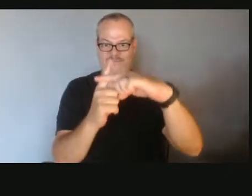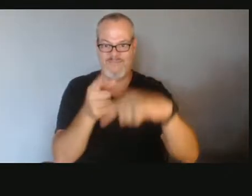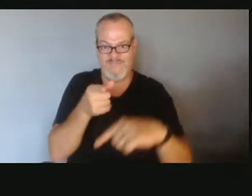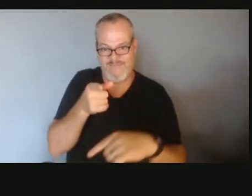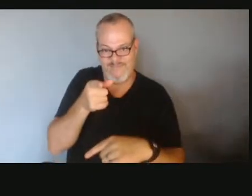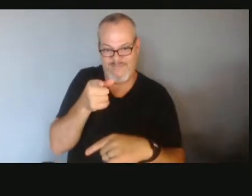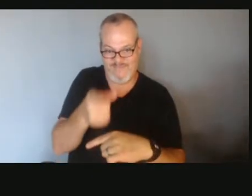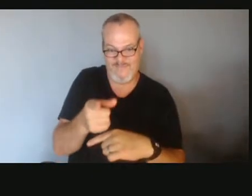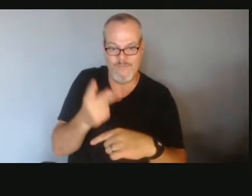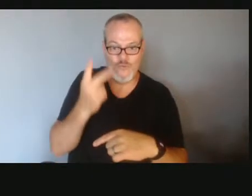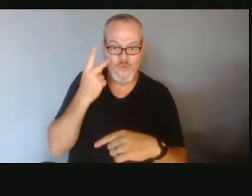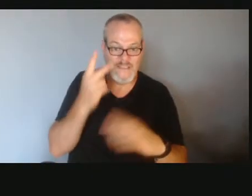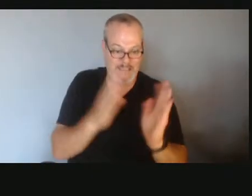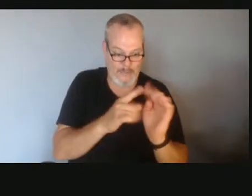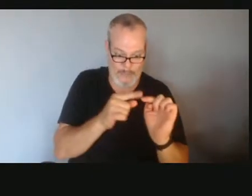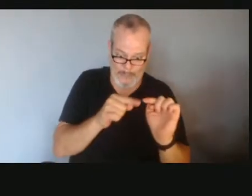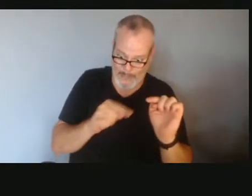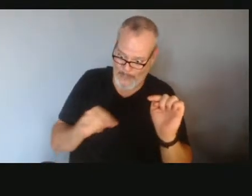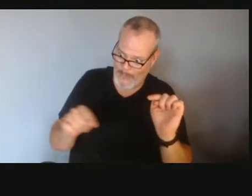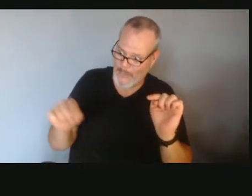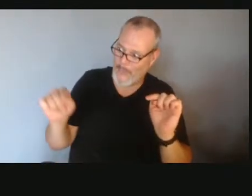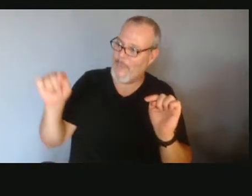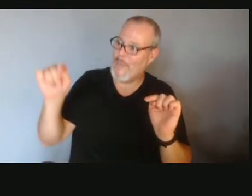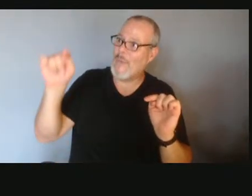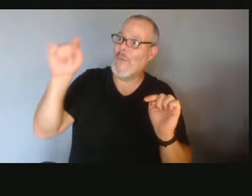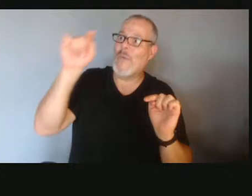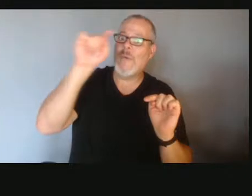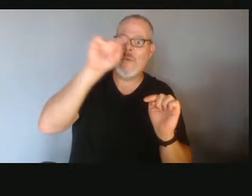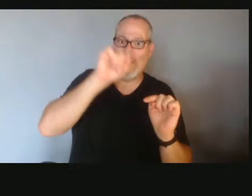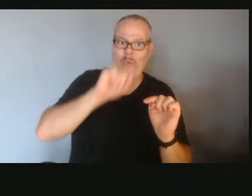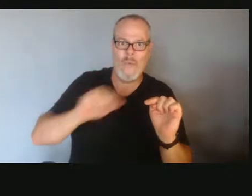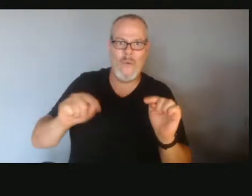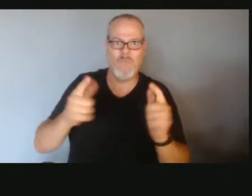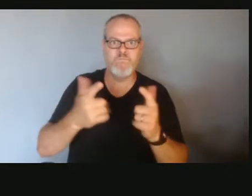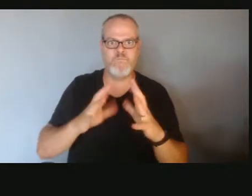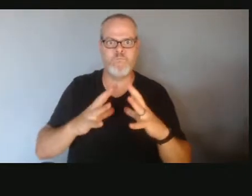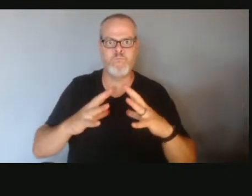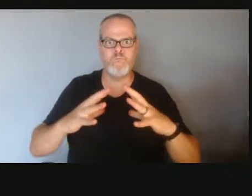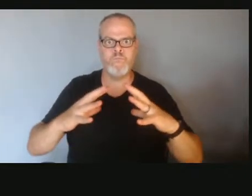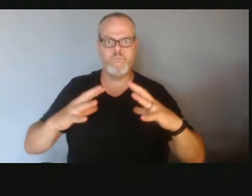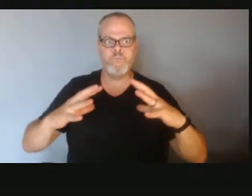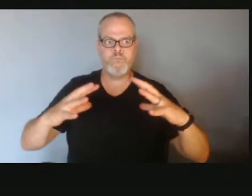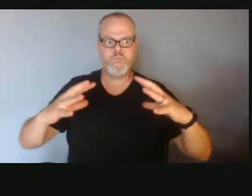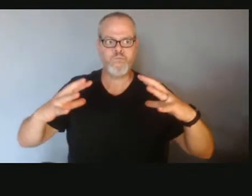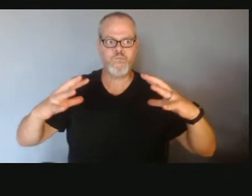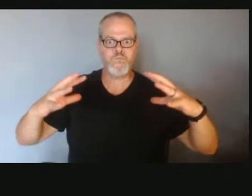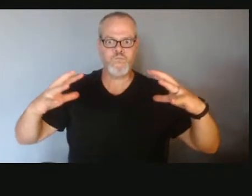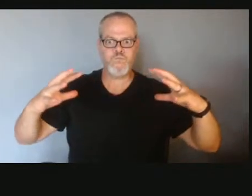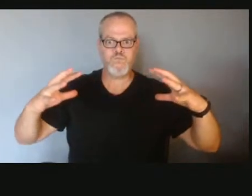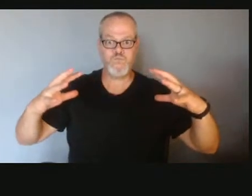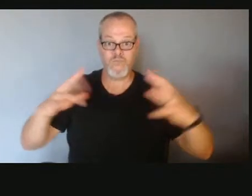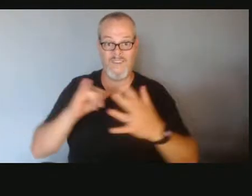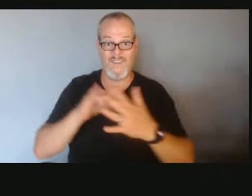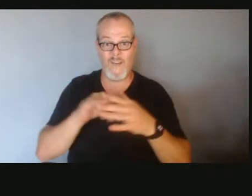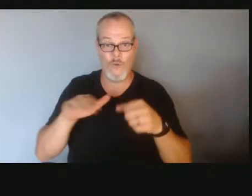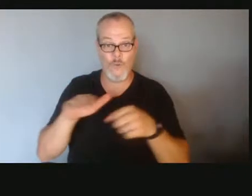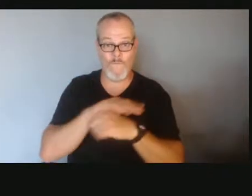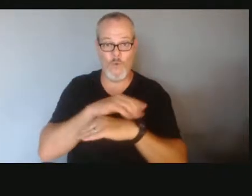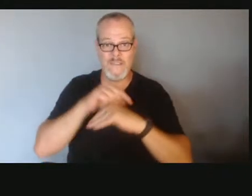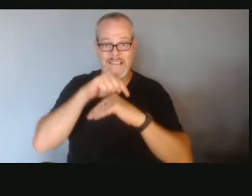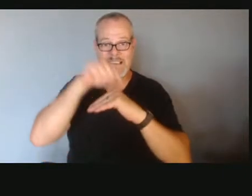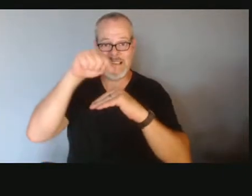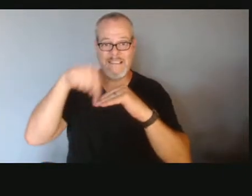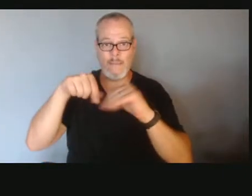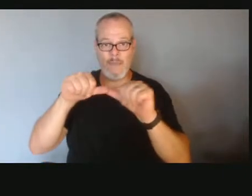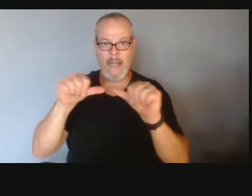from here. So it's the whole thing is swelling. It seems like the larger area, the whole summit area, and it's especially shifted